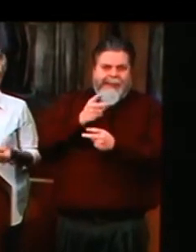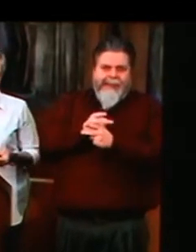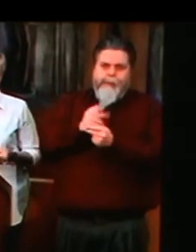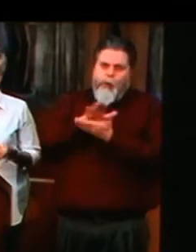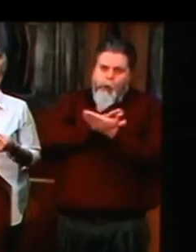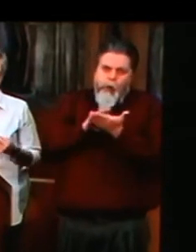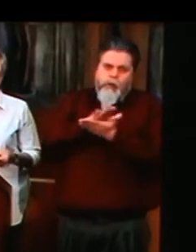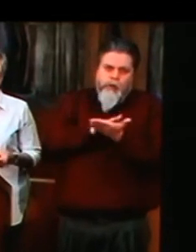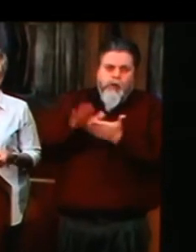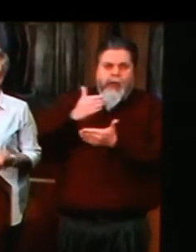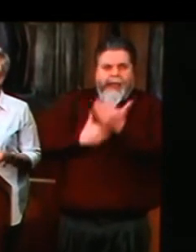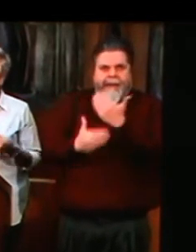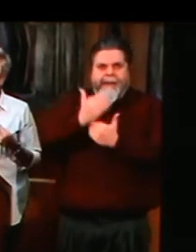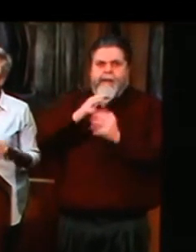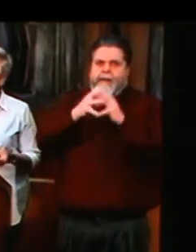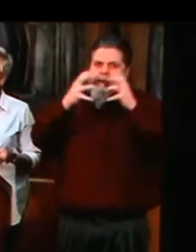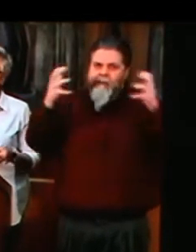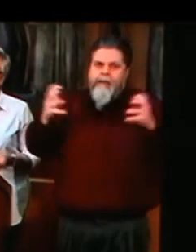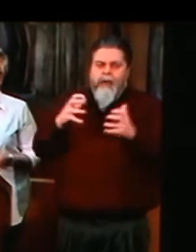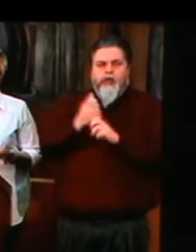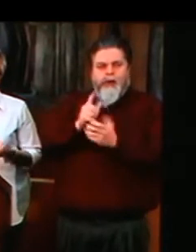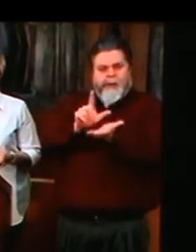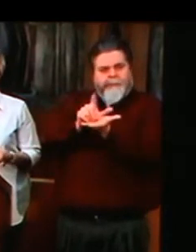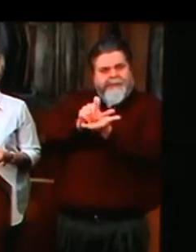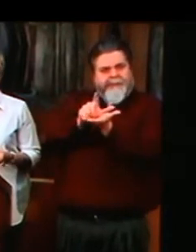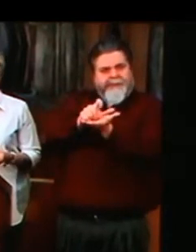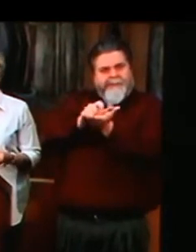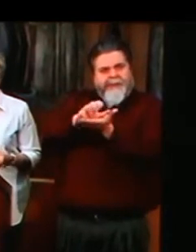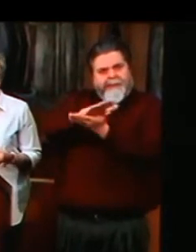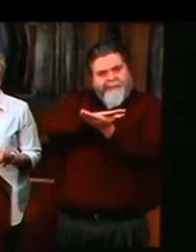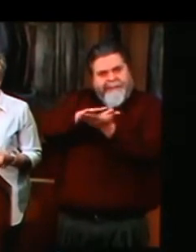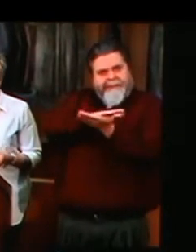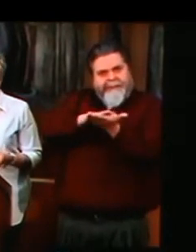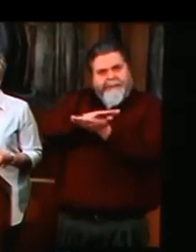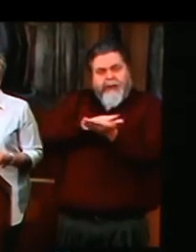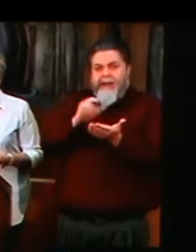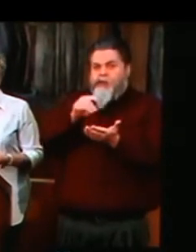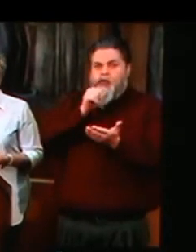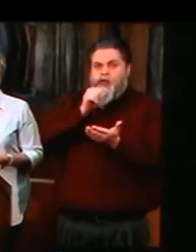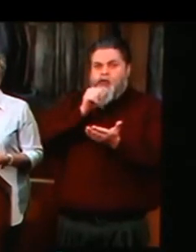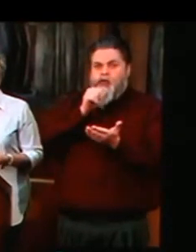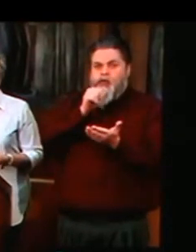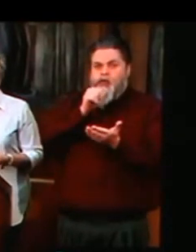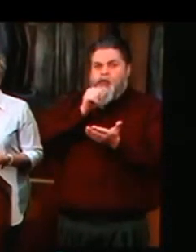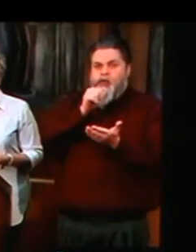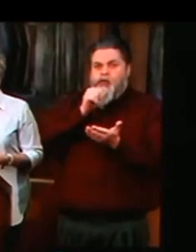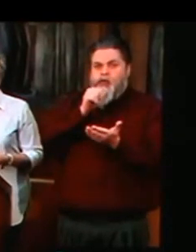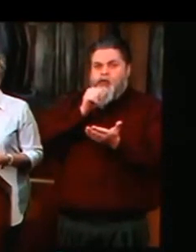You're washing your hands a lot. You're using hand sanitizer if you don't have access to a sink.